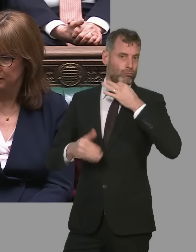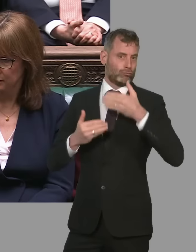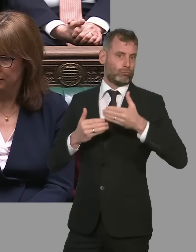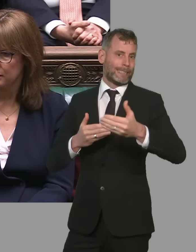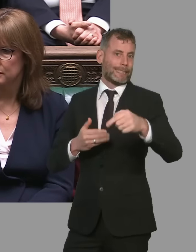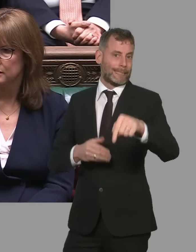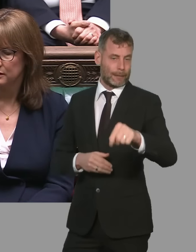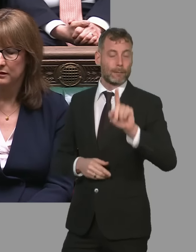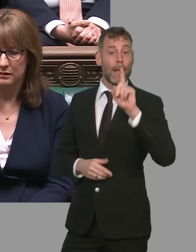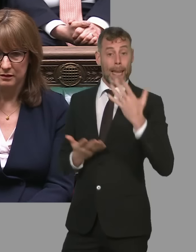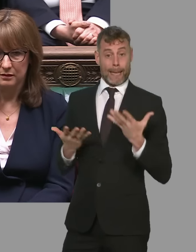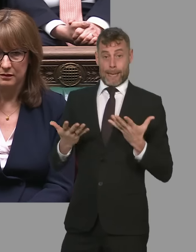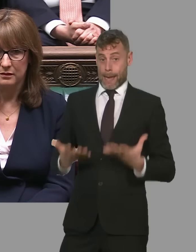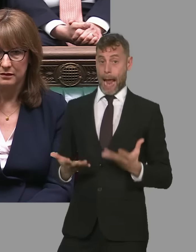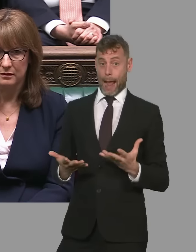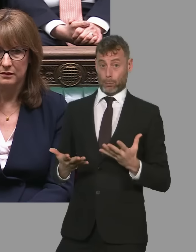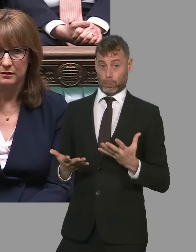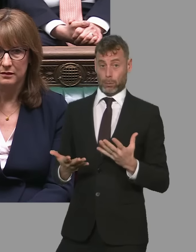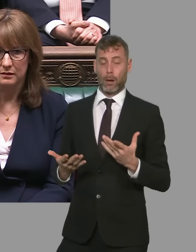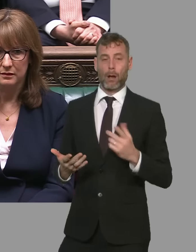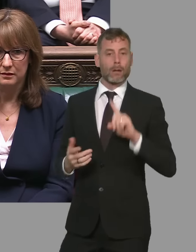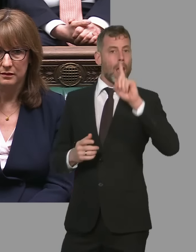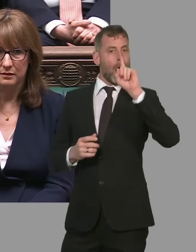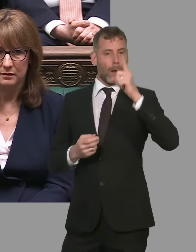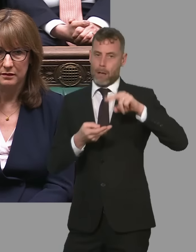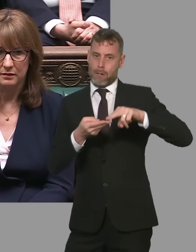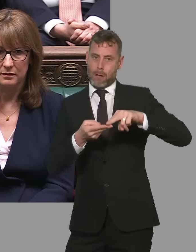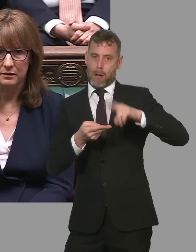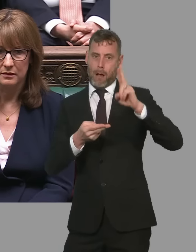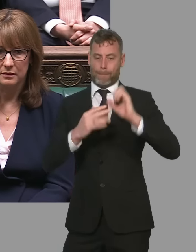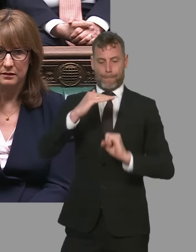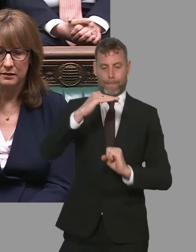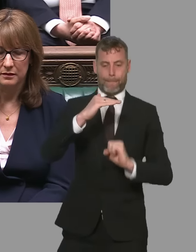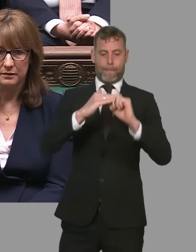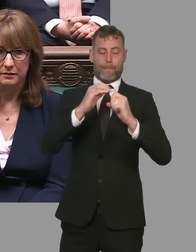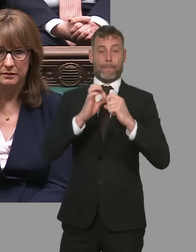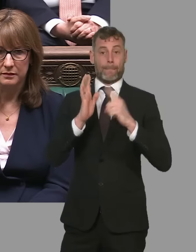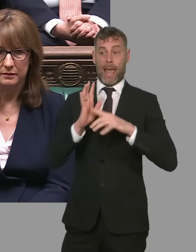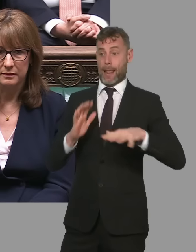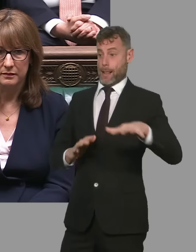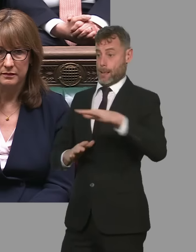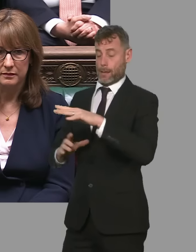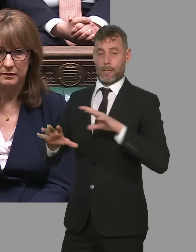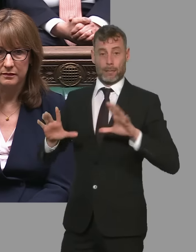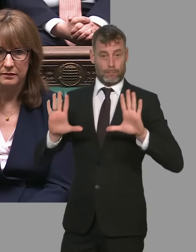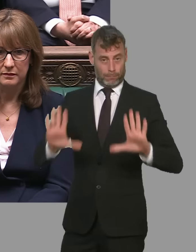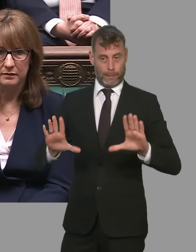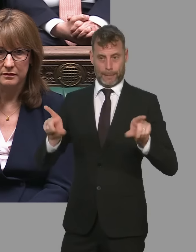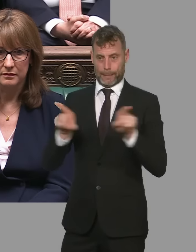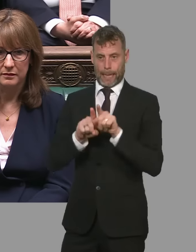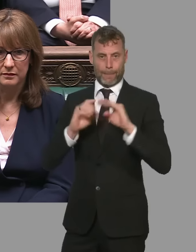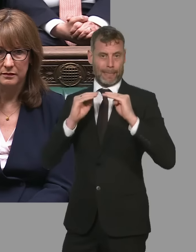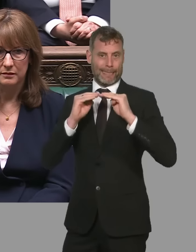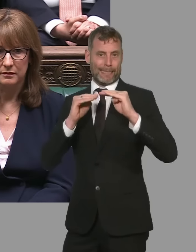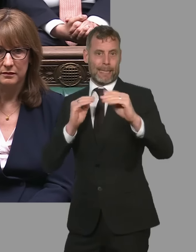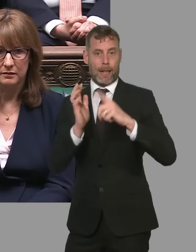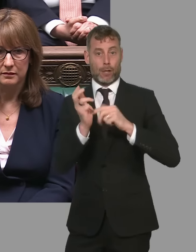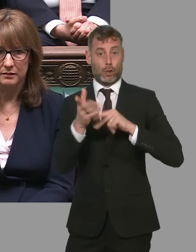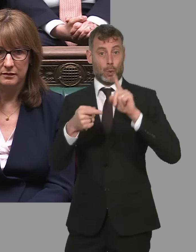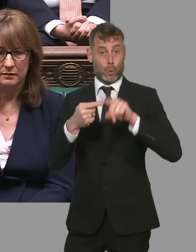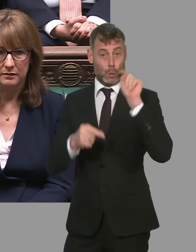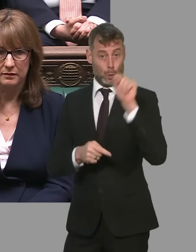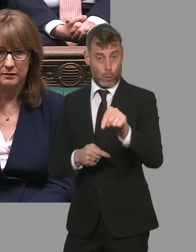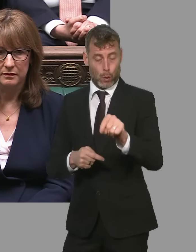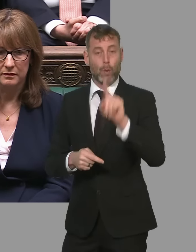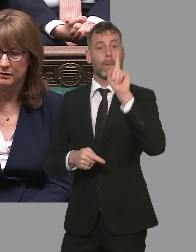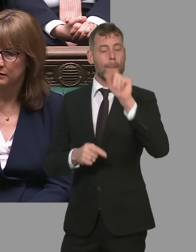whatever happens in the conflict, because I know the public are concerned about that. We will then put in place appropriate support and look at how